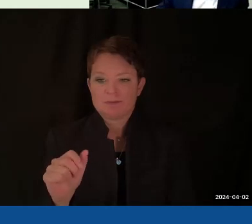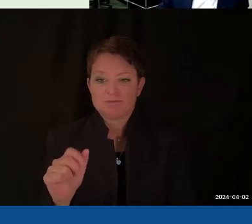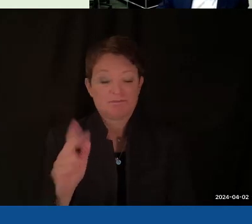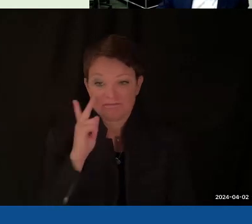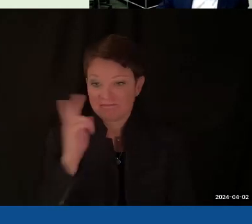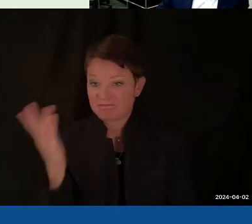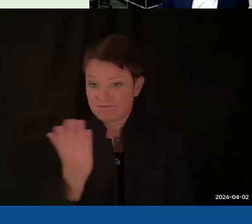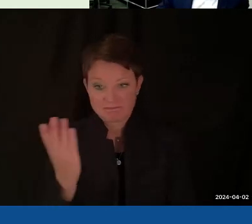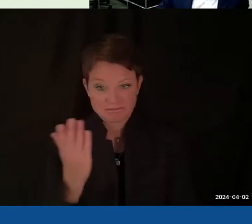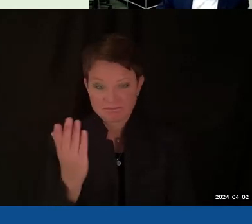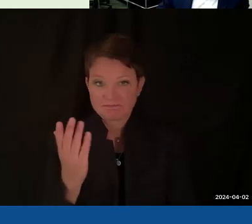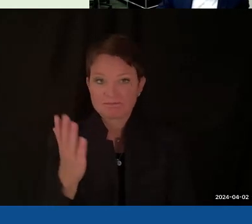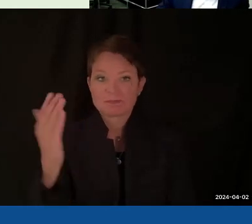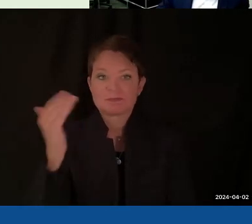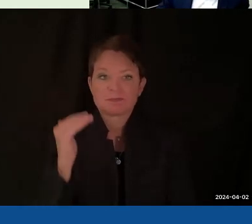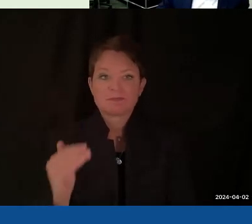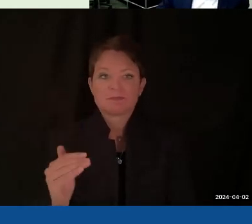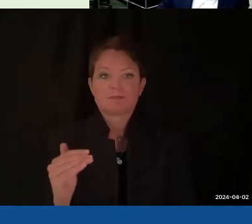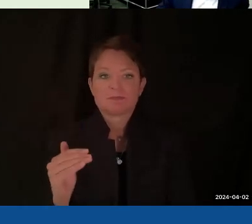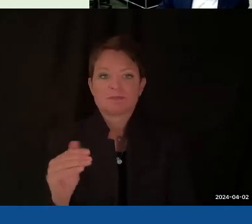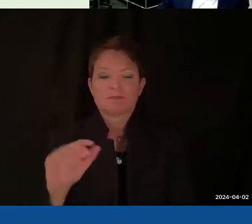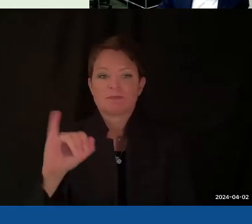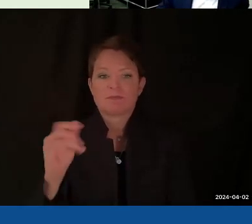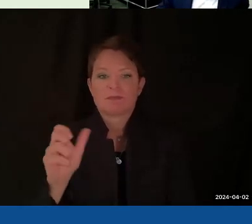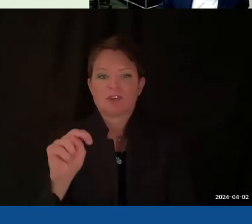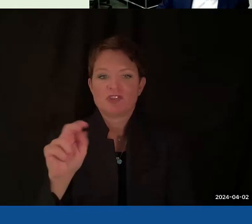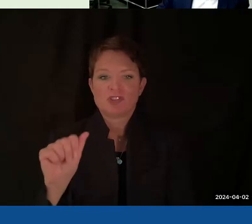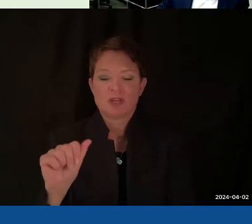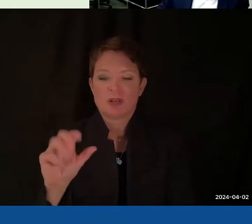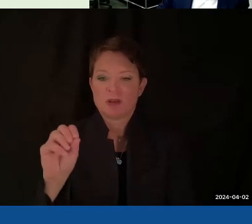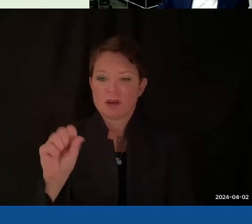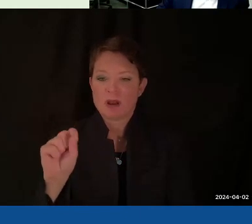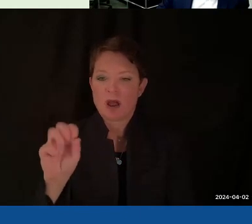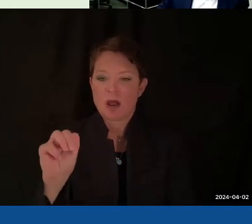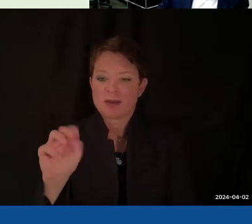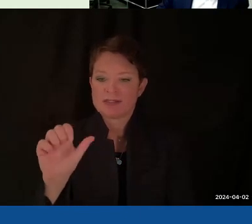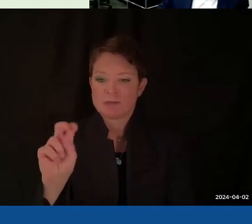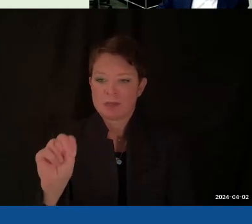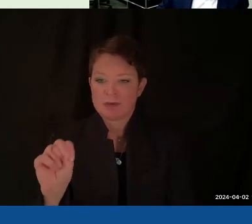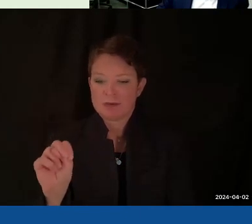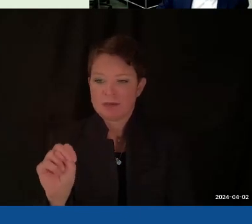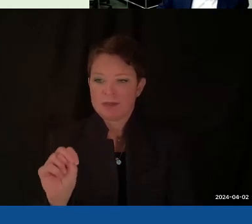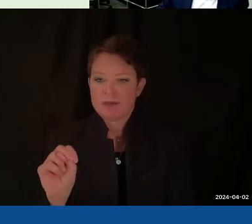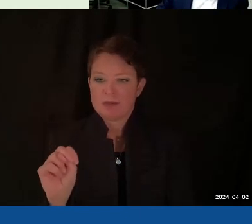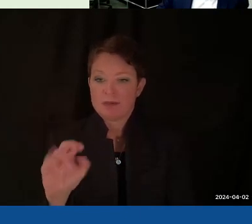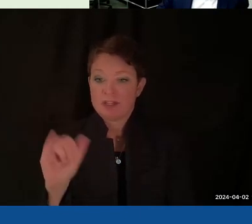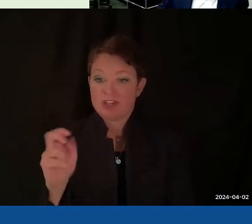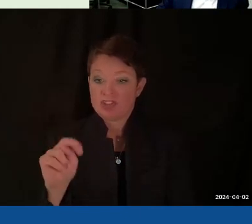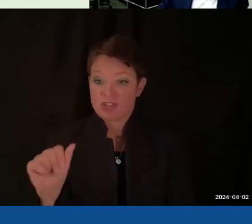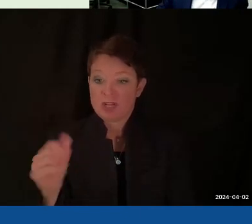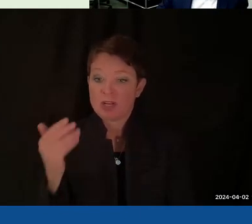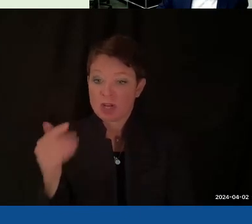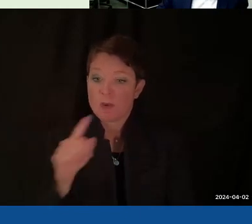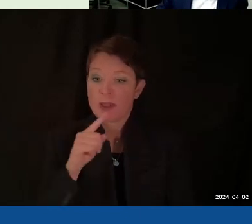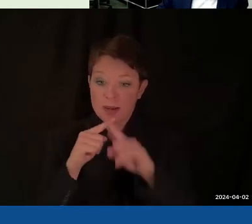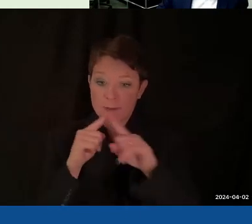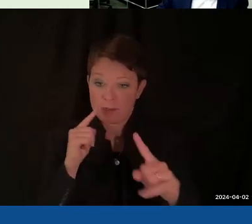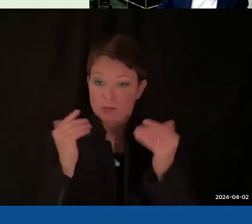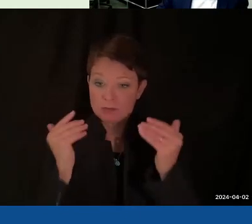Not seeing them in the chat. Go with Jenna Osman next. Jenna, you should be able to unmute at this